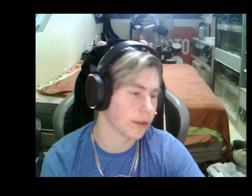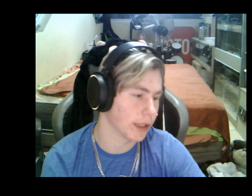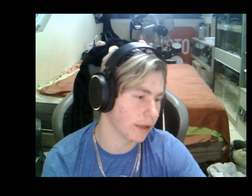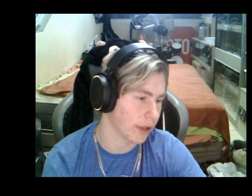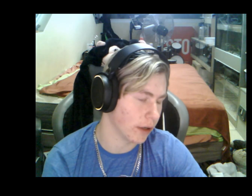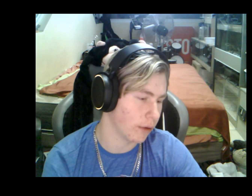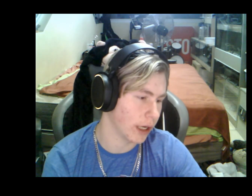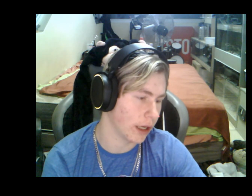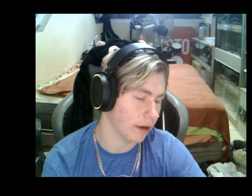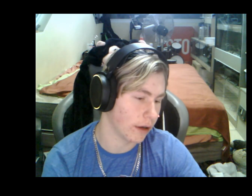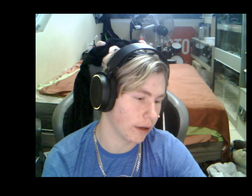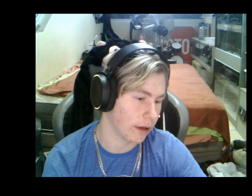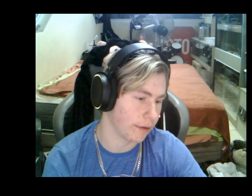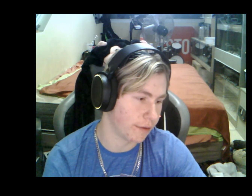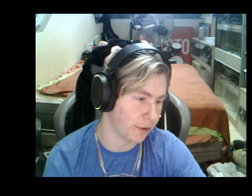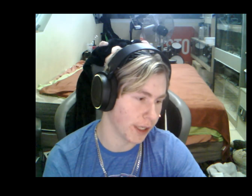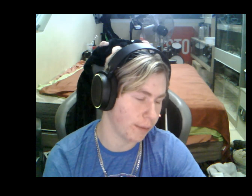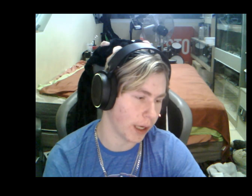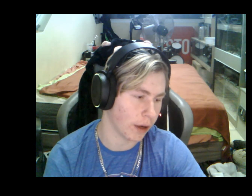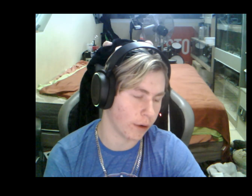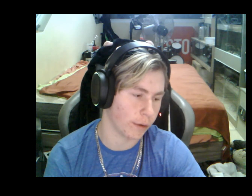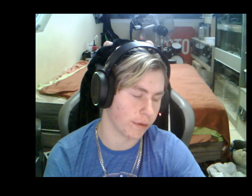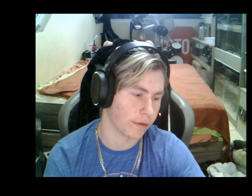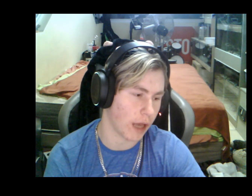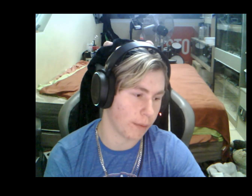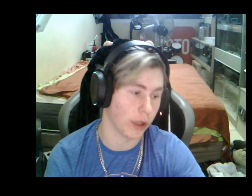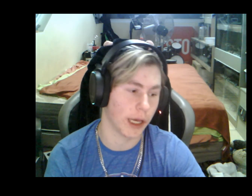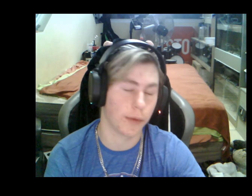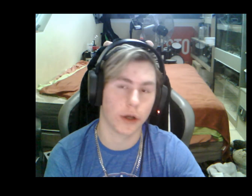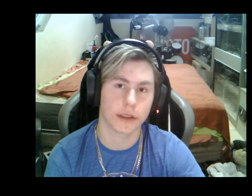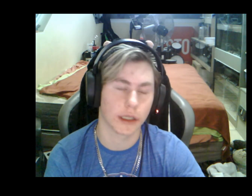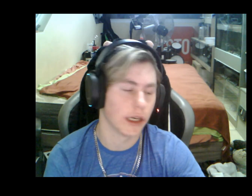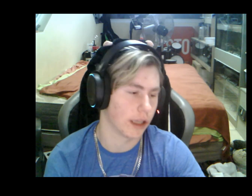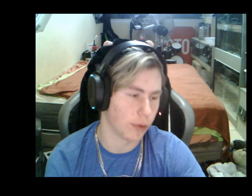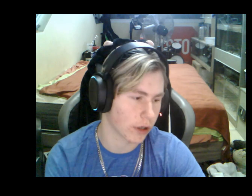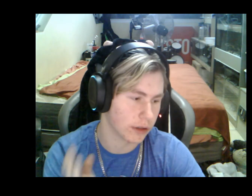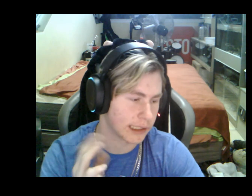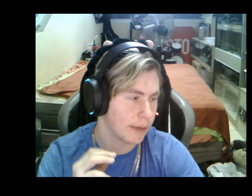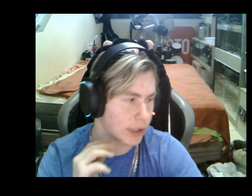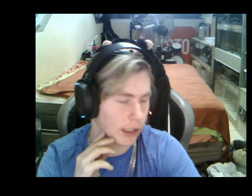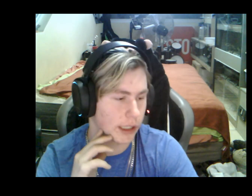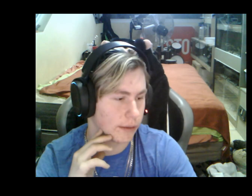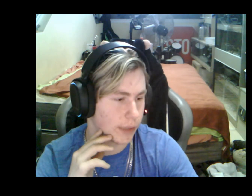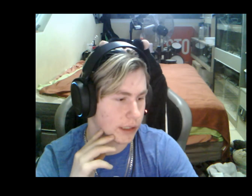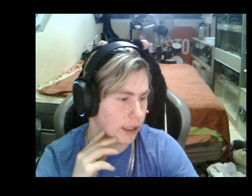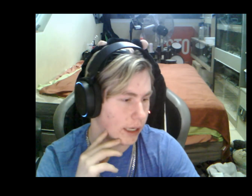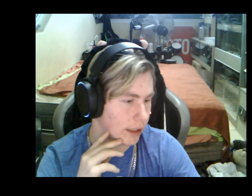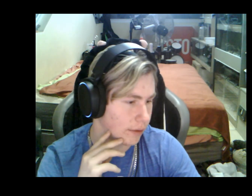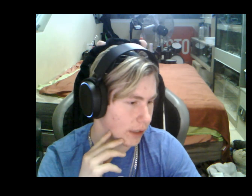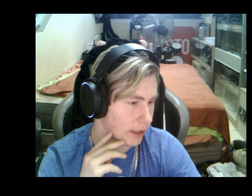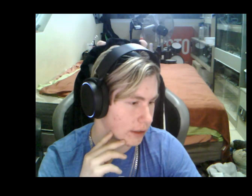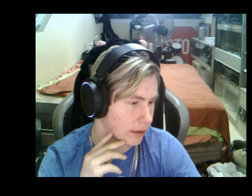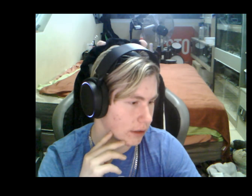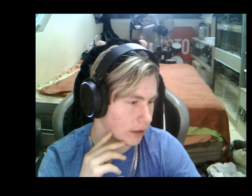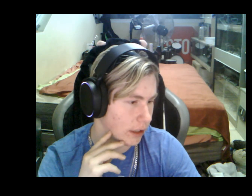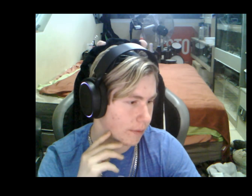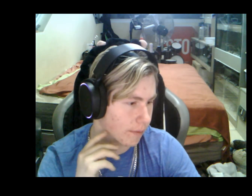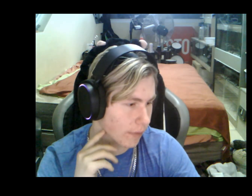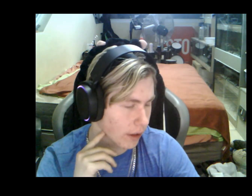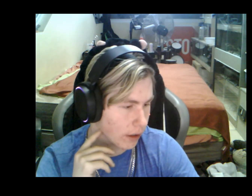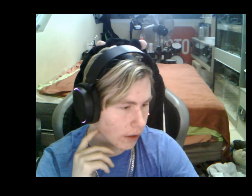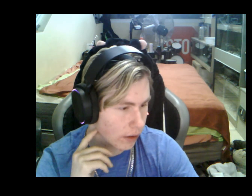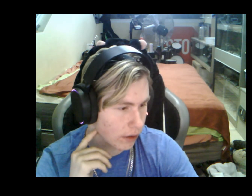going to be giving away a free pair of Apple AirPods. They work on Samsung and basically any device. So